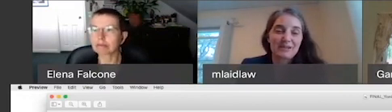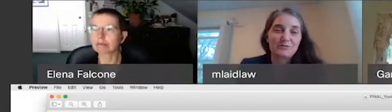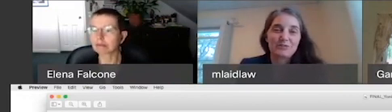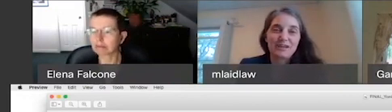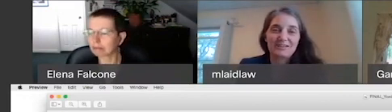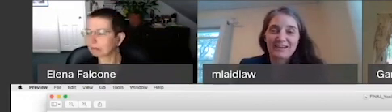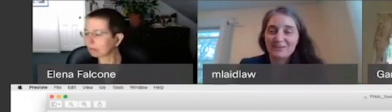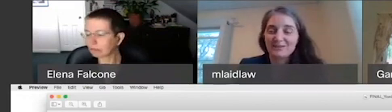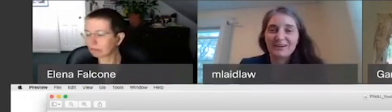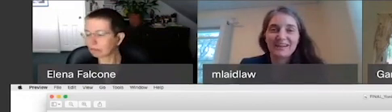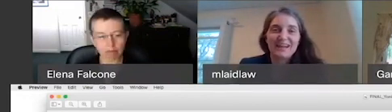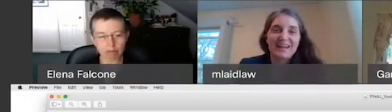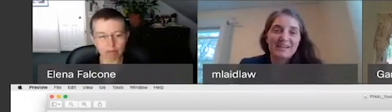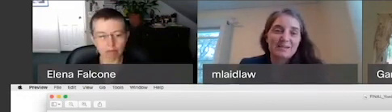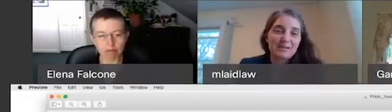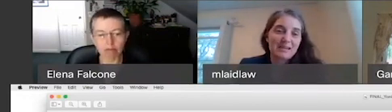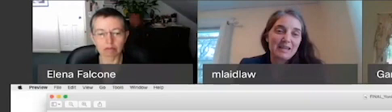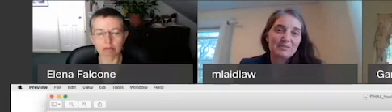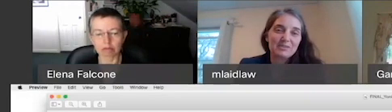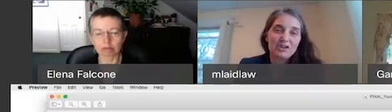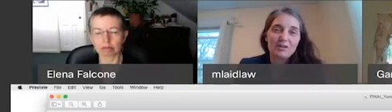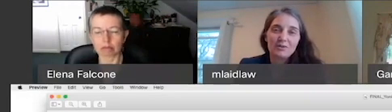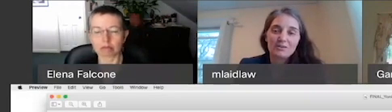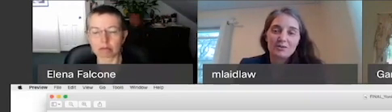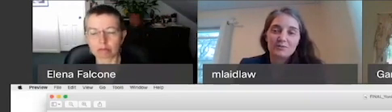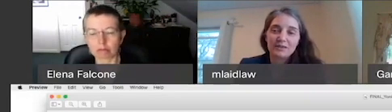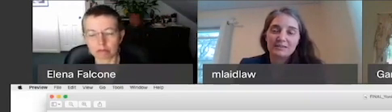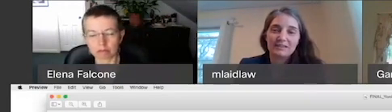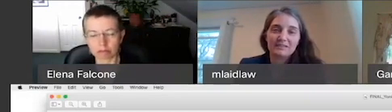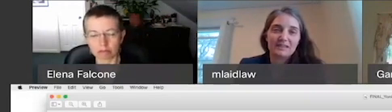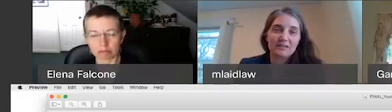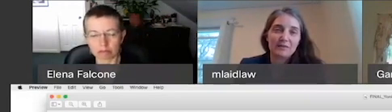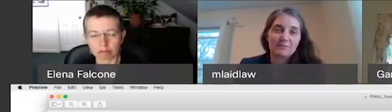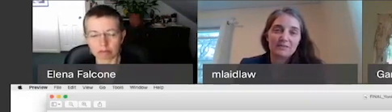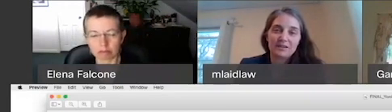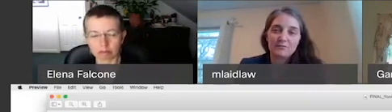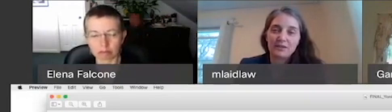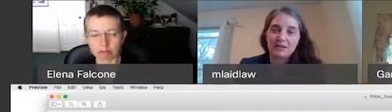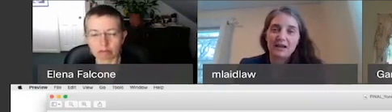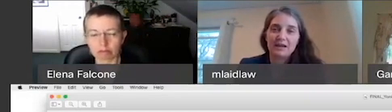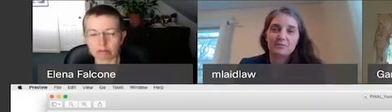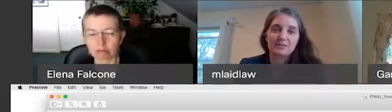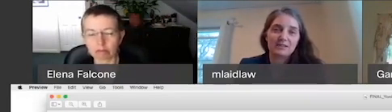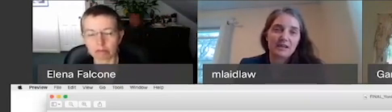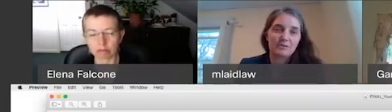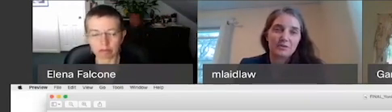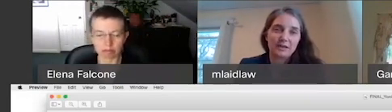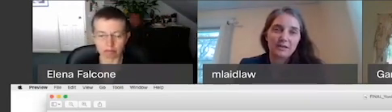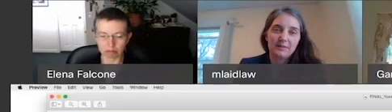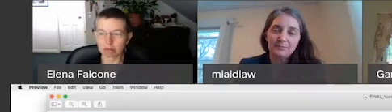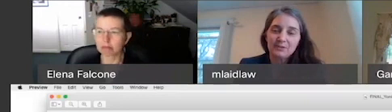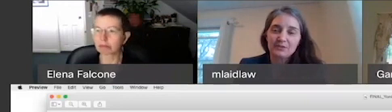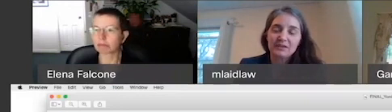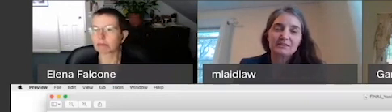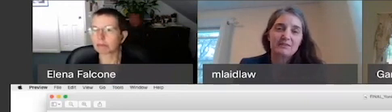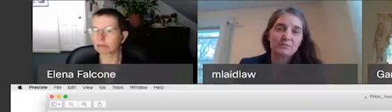and over age category, and it came as a shock with COVID-19 to suddenly find myself in a high risk category.